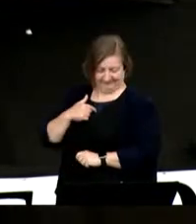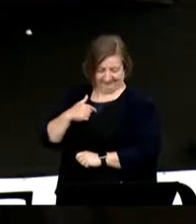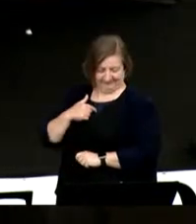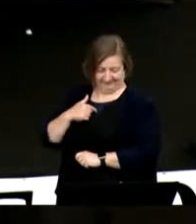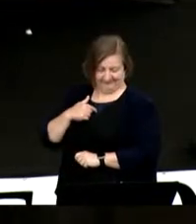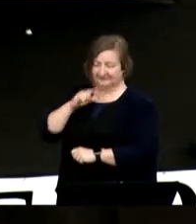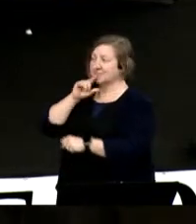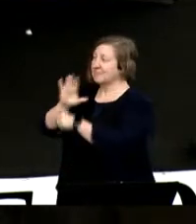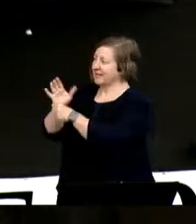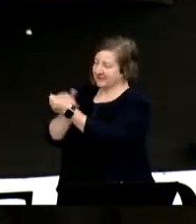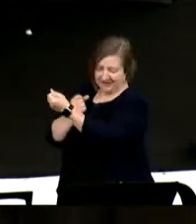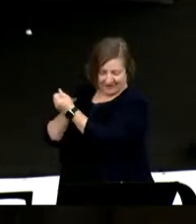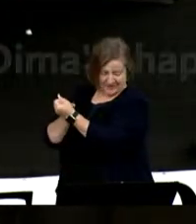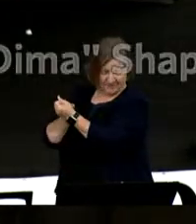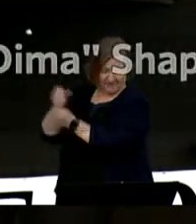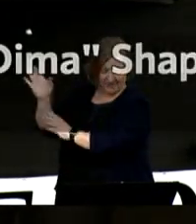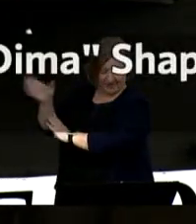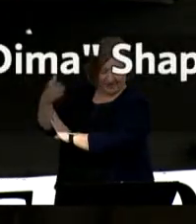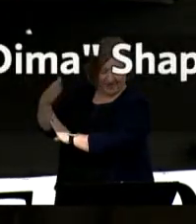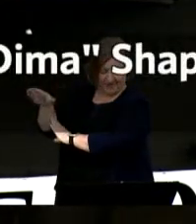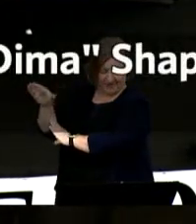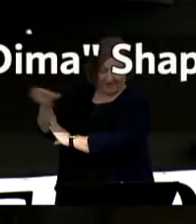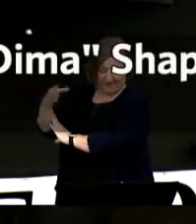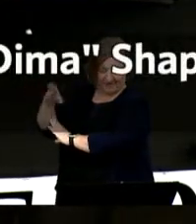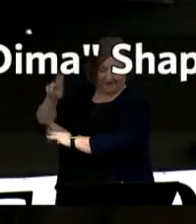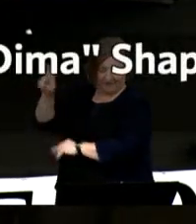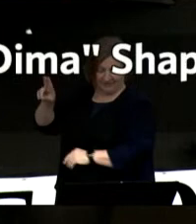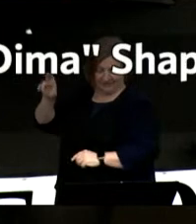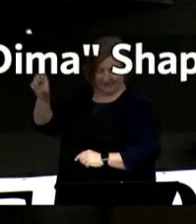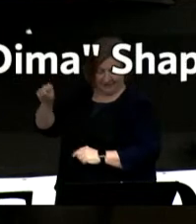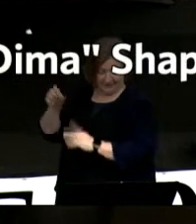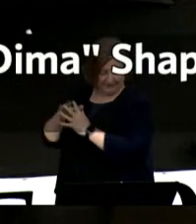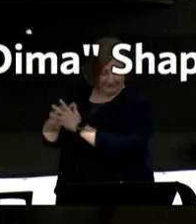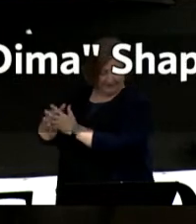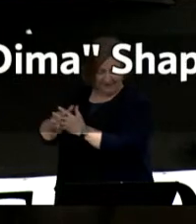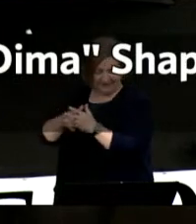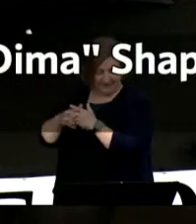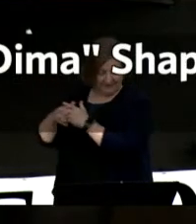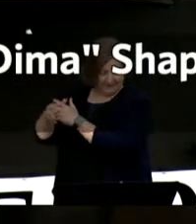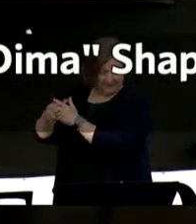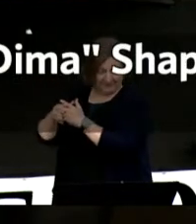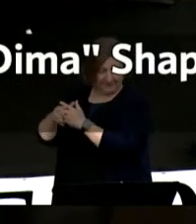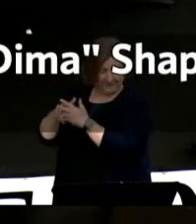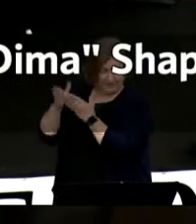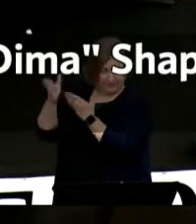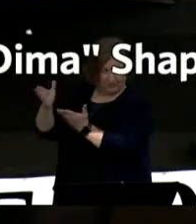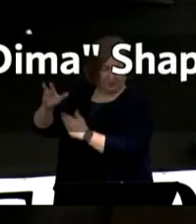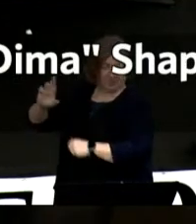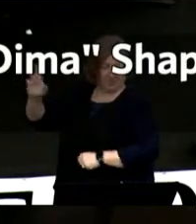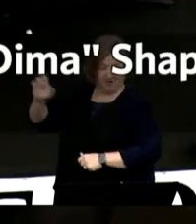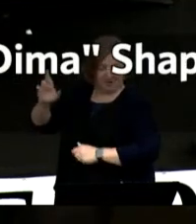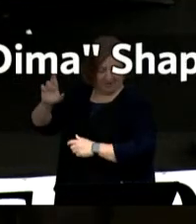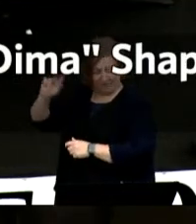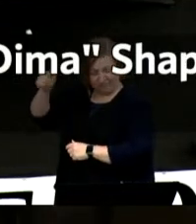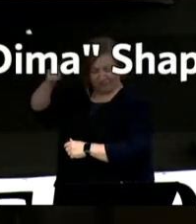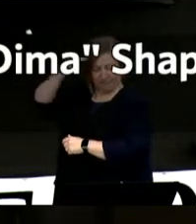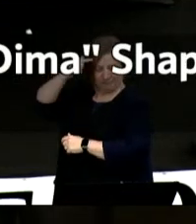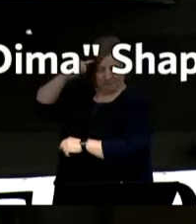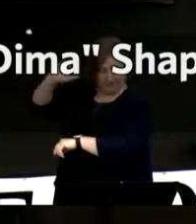Right. I pledge allegiance to the flag and the United States of America, the